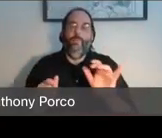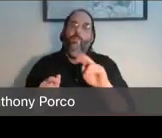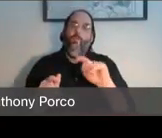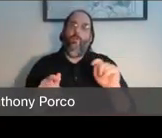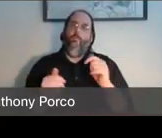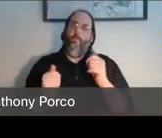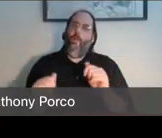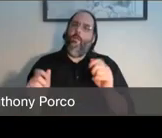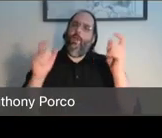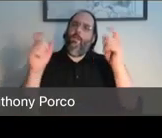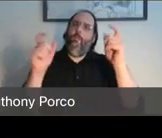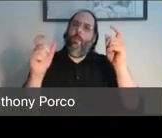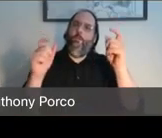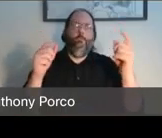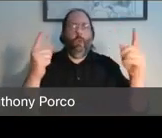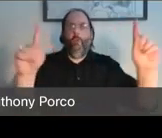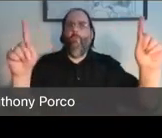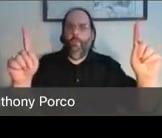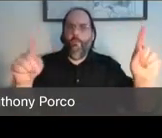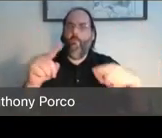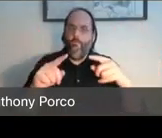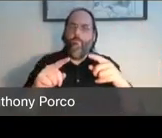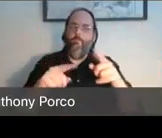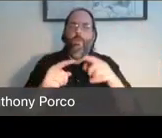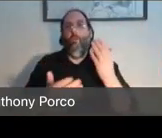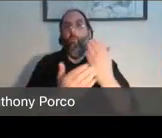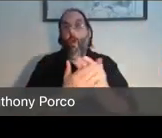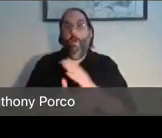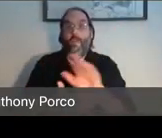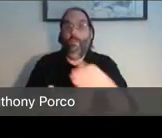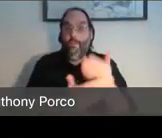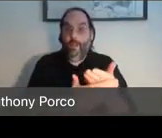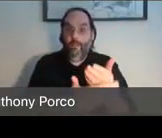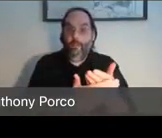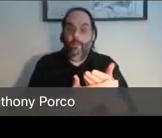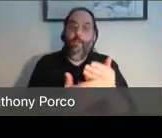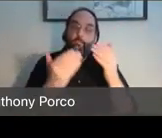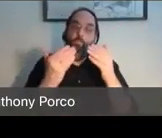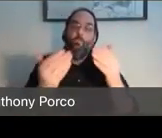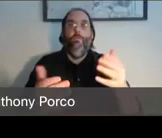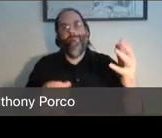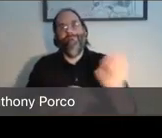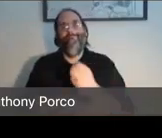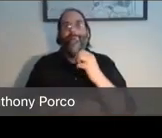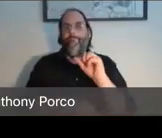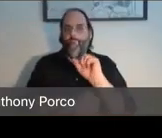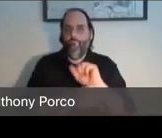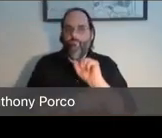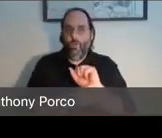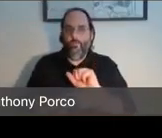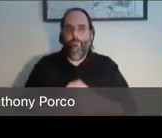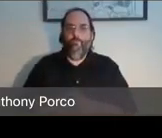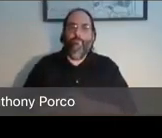to celebrate the accomplishments of our clients who reach their destinations and move forward into gainful employment. So as we